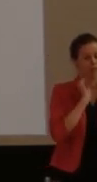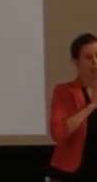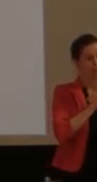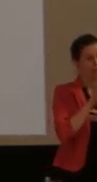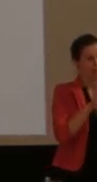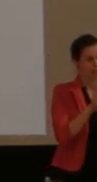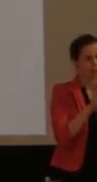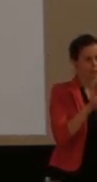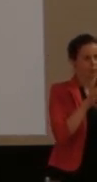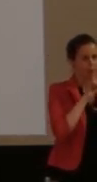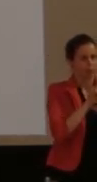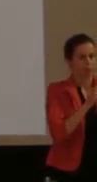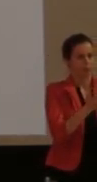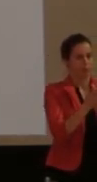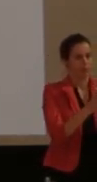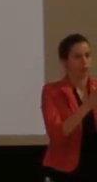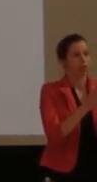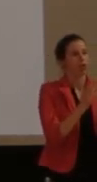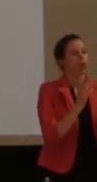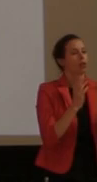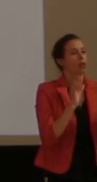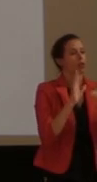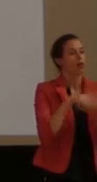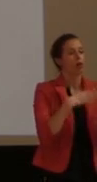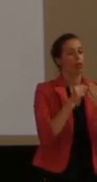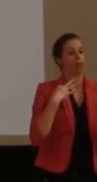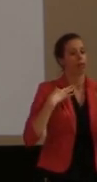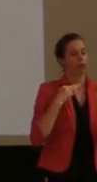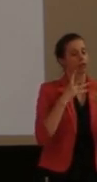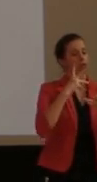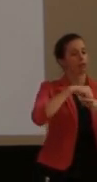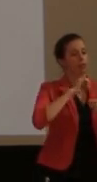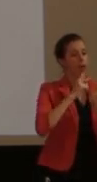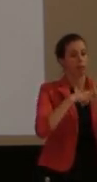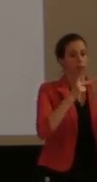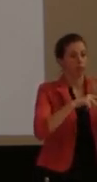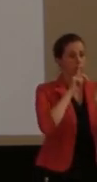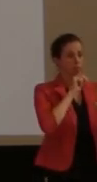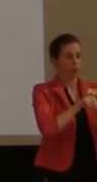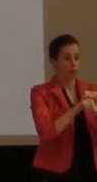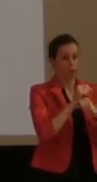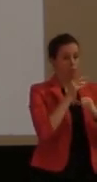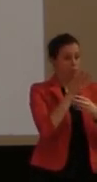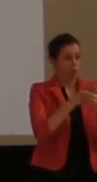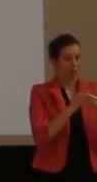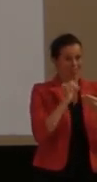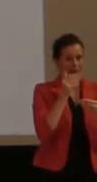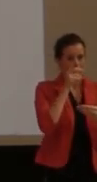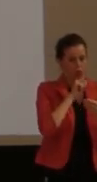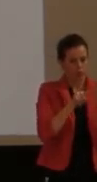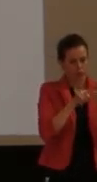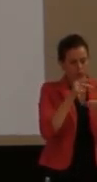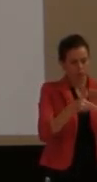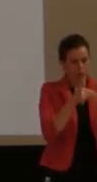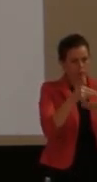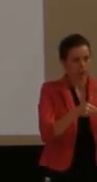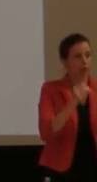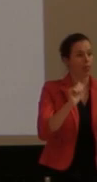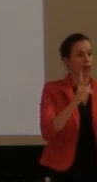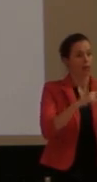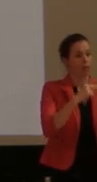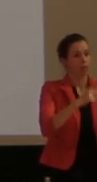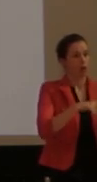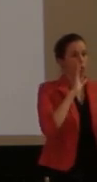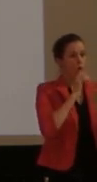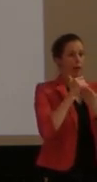The 1 million or more volunteers in the program will be true partners in the research process. The program will empower participants